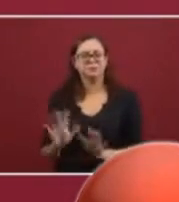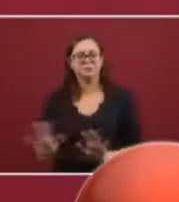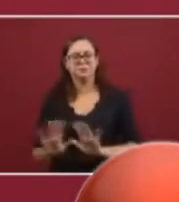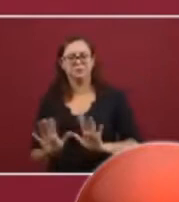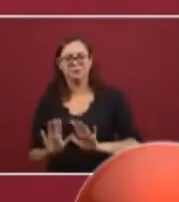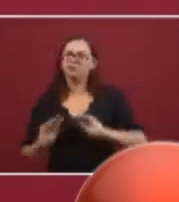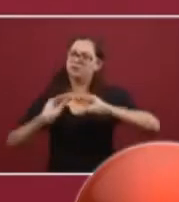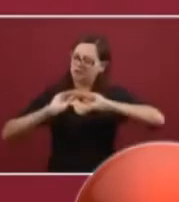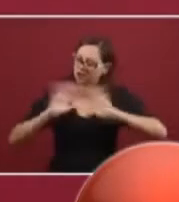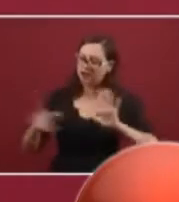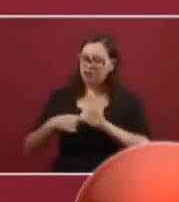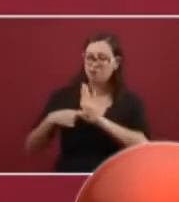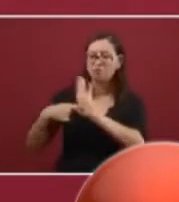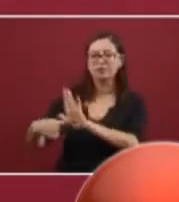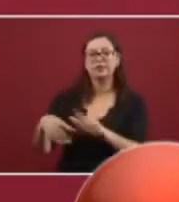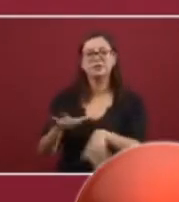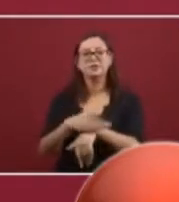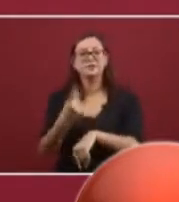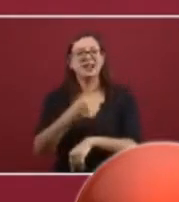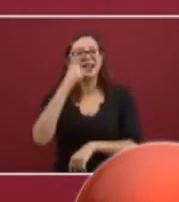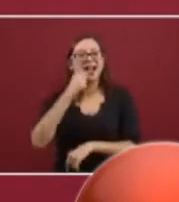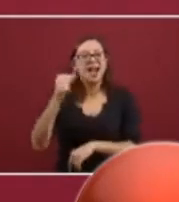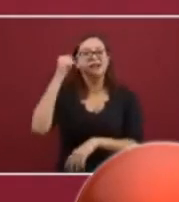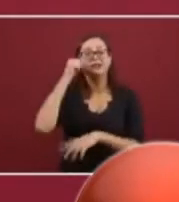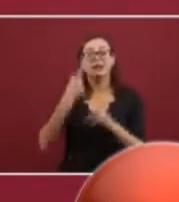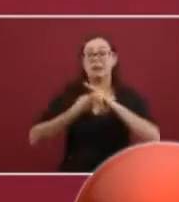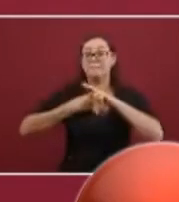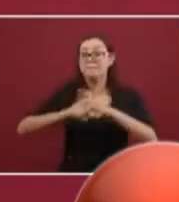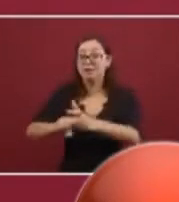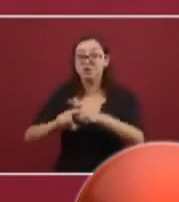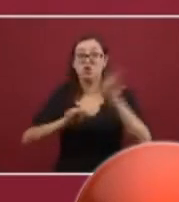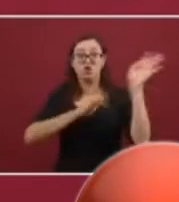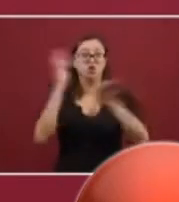what happened, when they got the news,